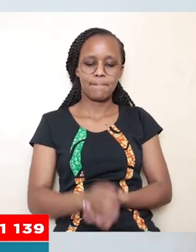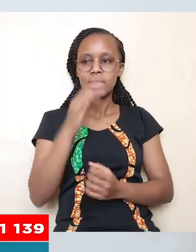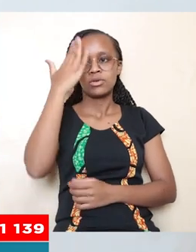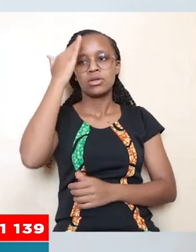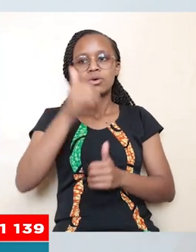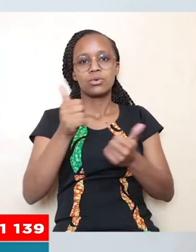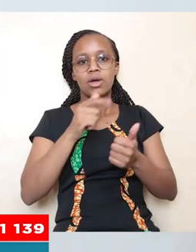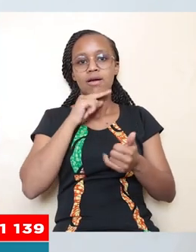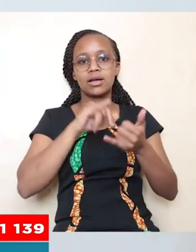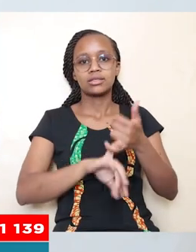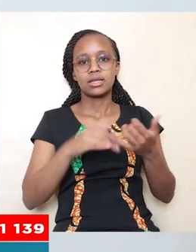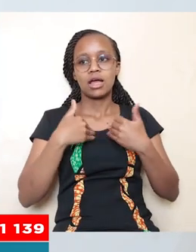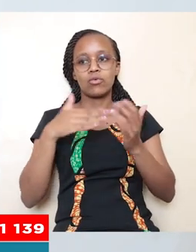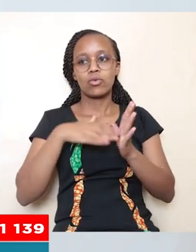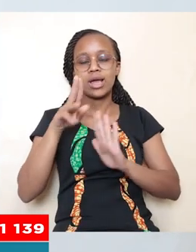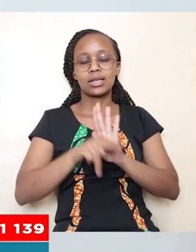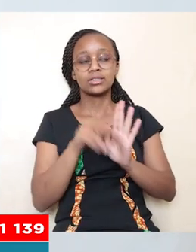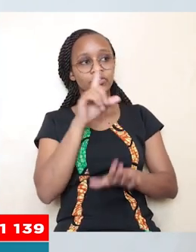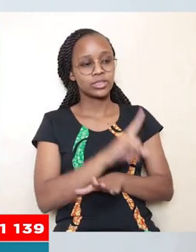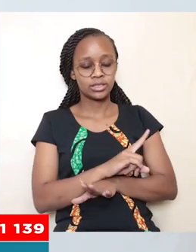know that your husband has some weakness,